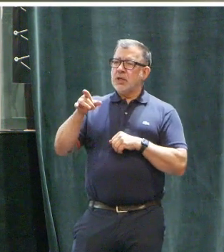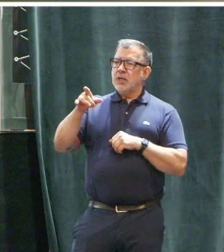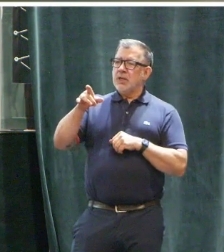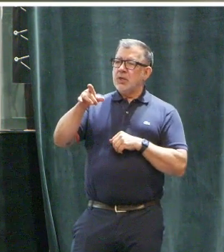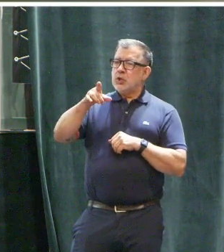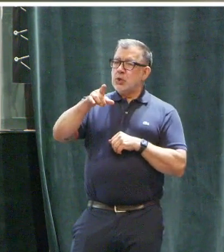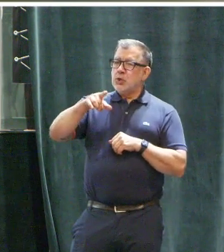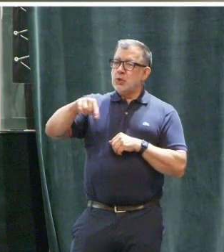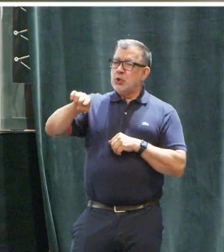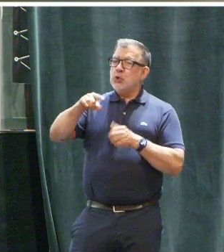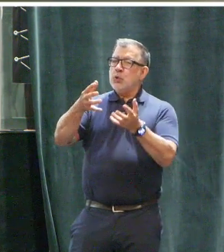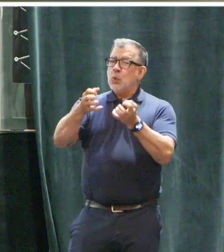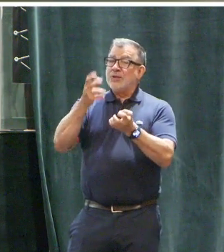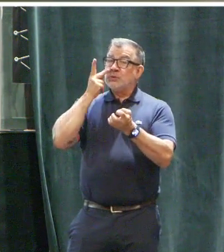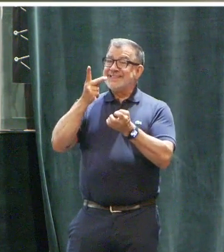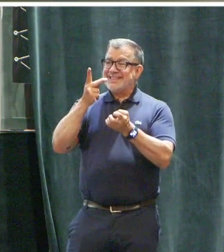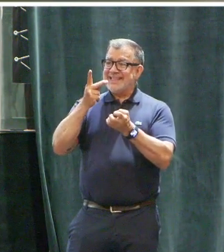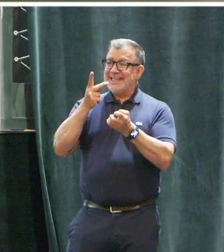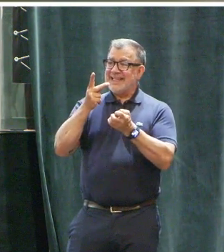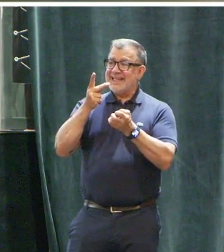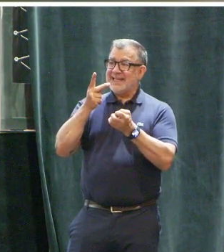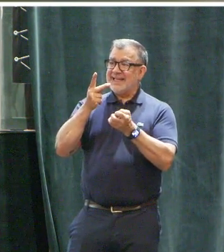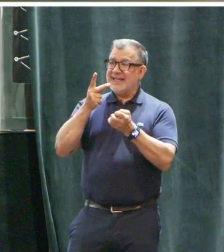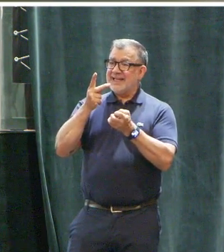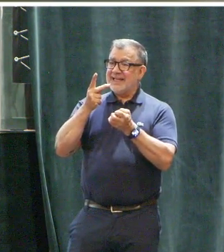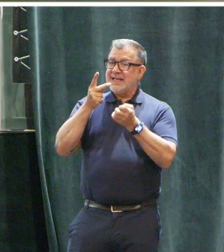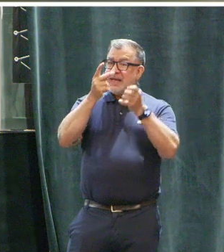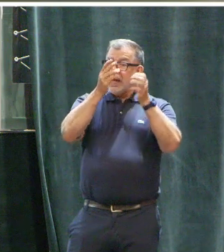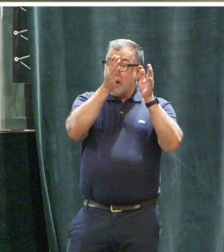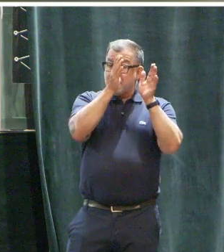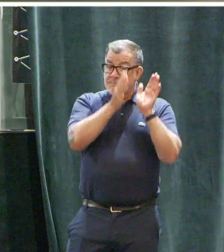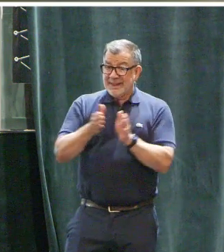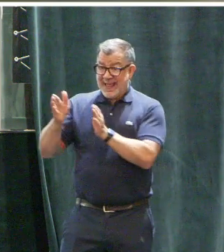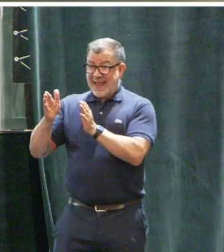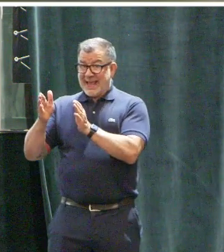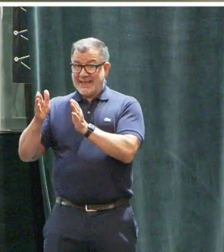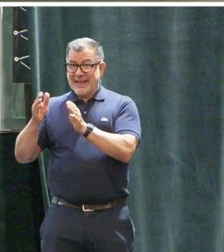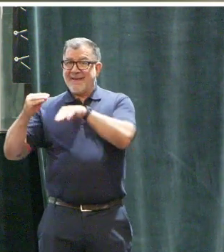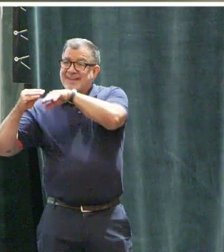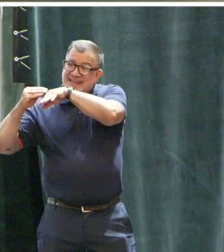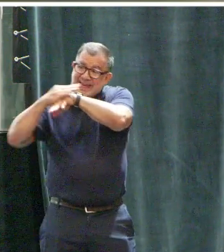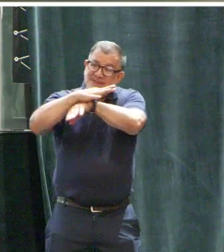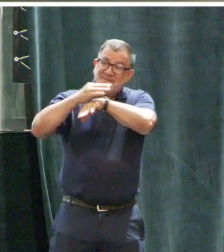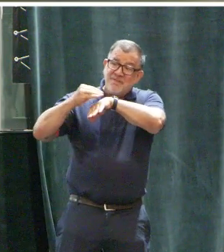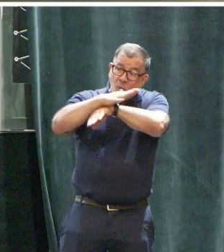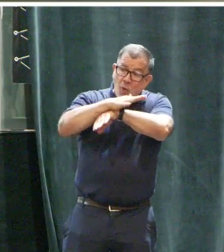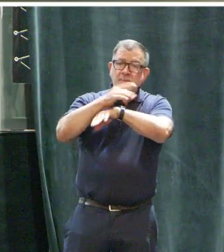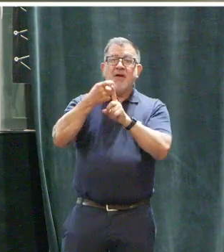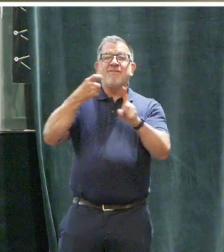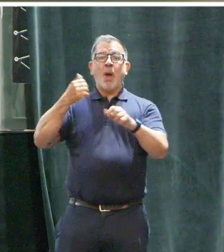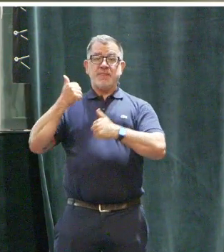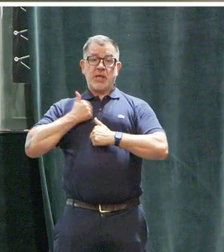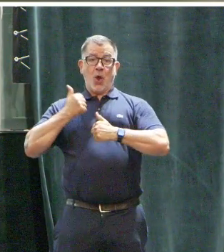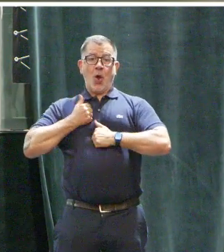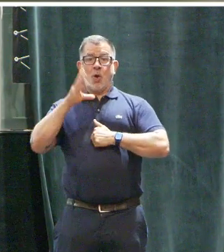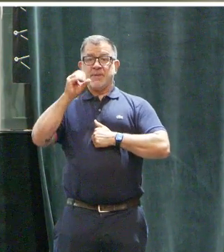the plans that you've created inform the Army Corps, who is now, as we understand it, solely responsible for what comes